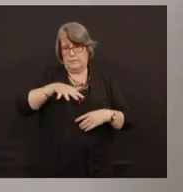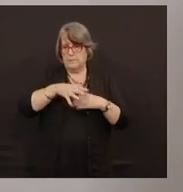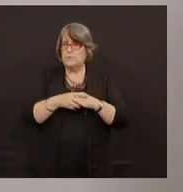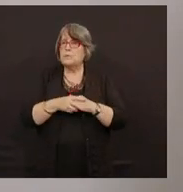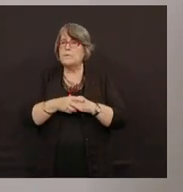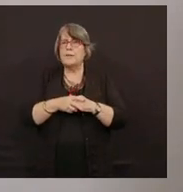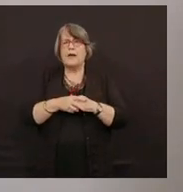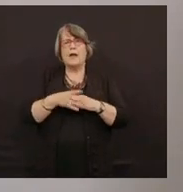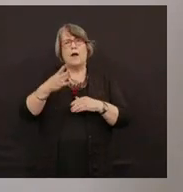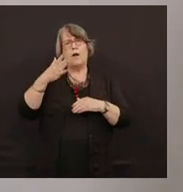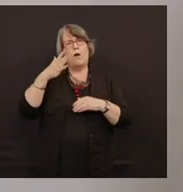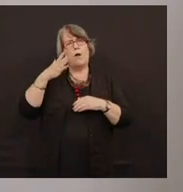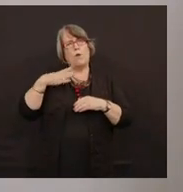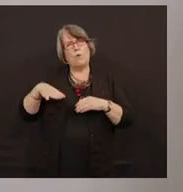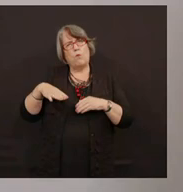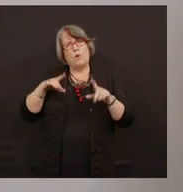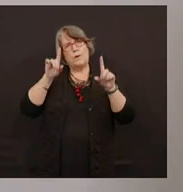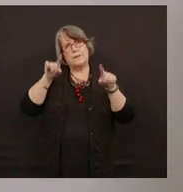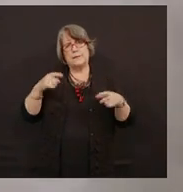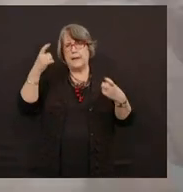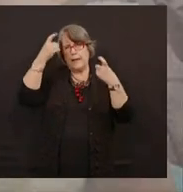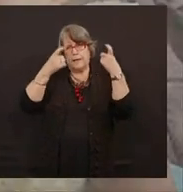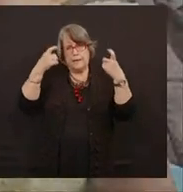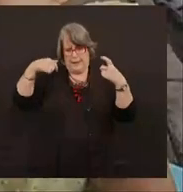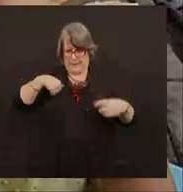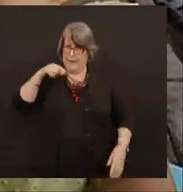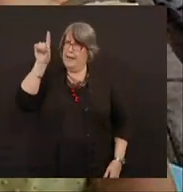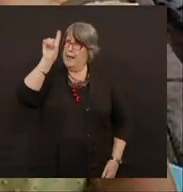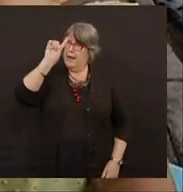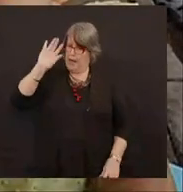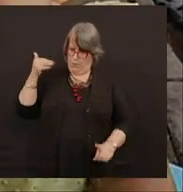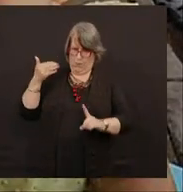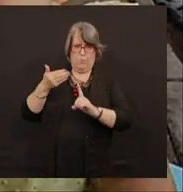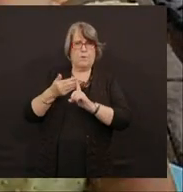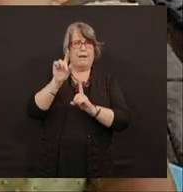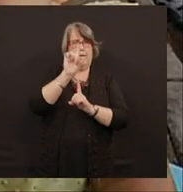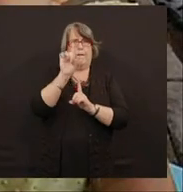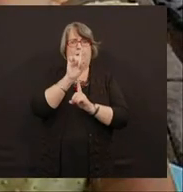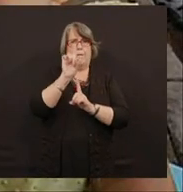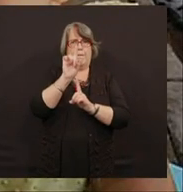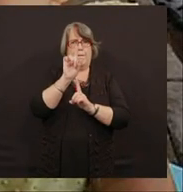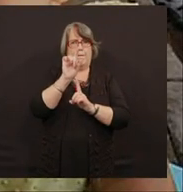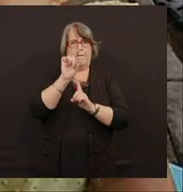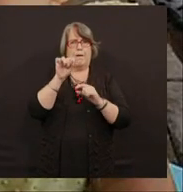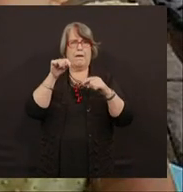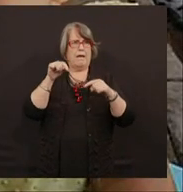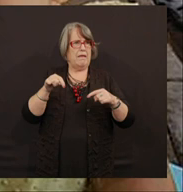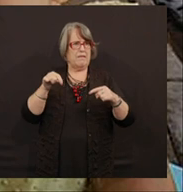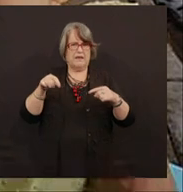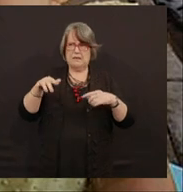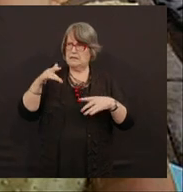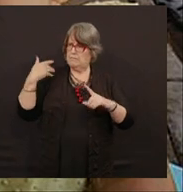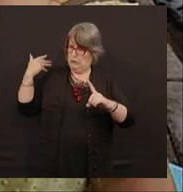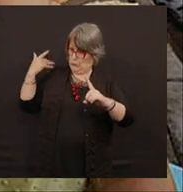I'd like to start by thinking about where we are right now in this this cycle, this